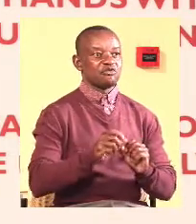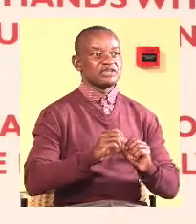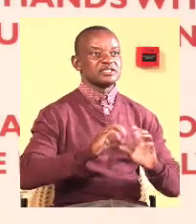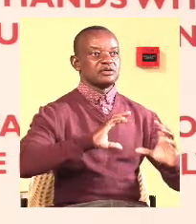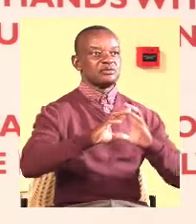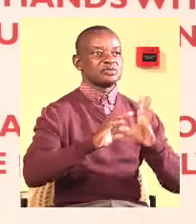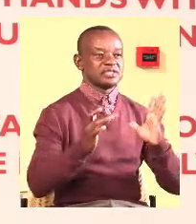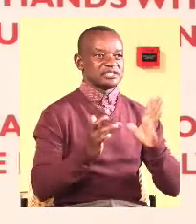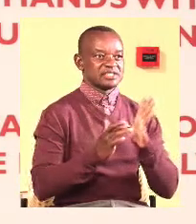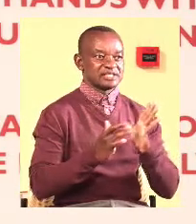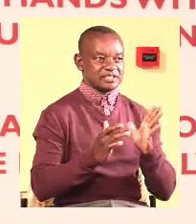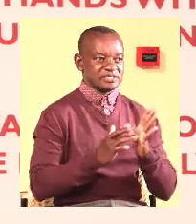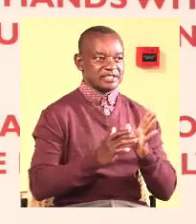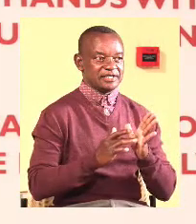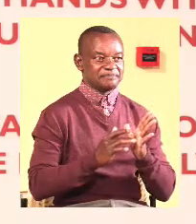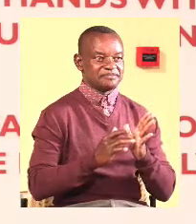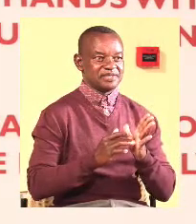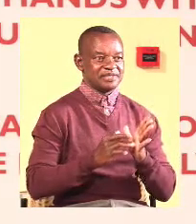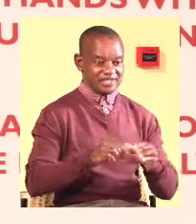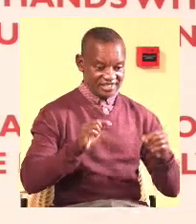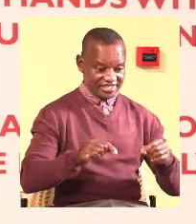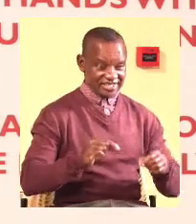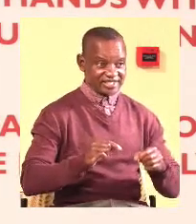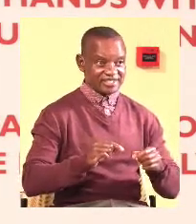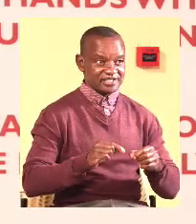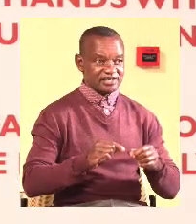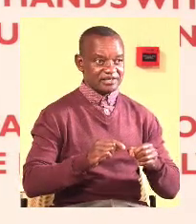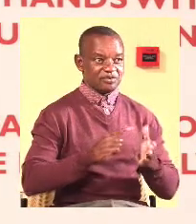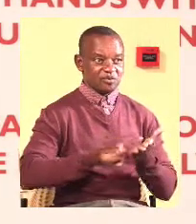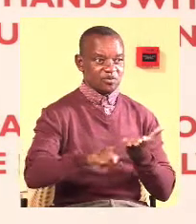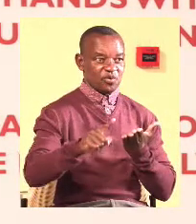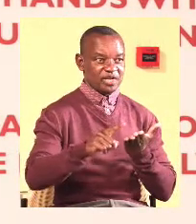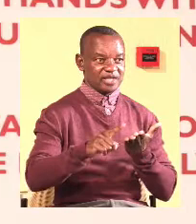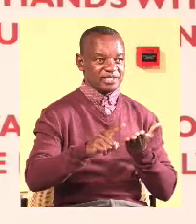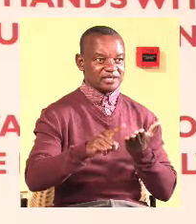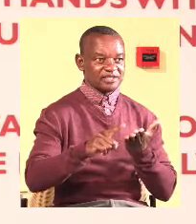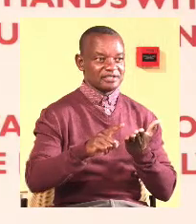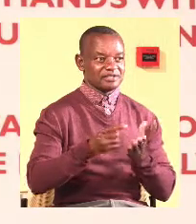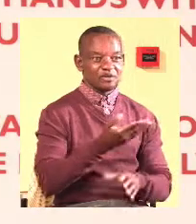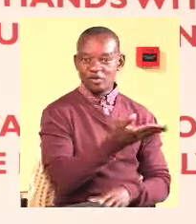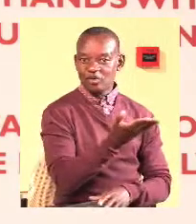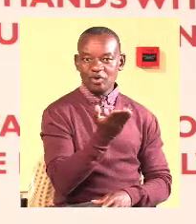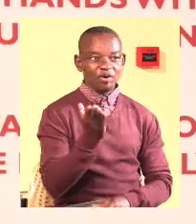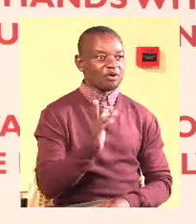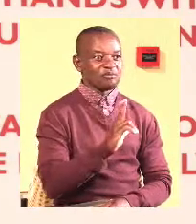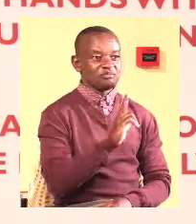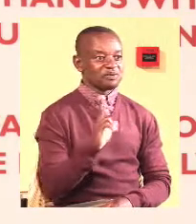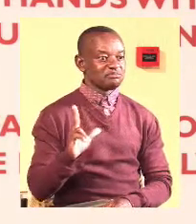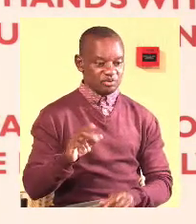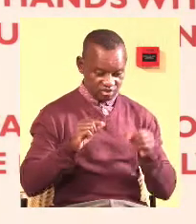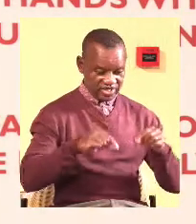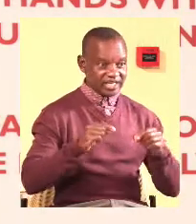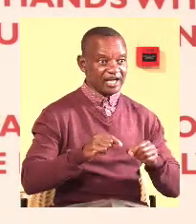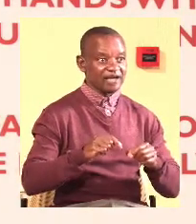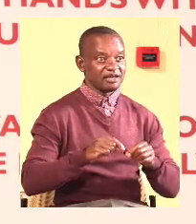be ready that you would be done in this week when we also do the testing here. So that is